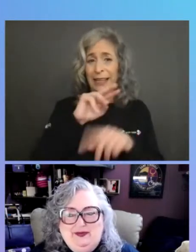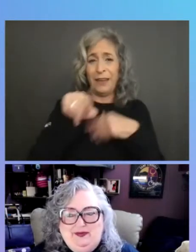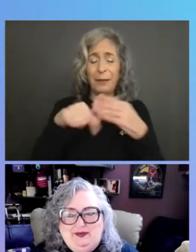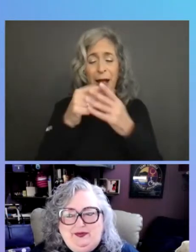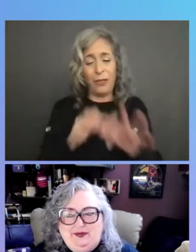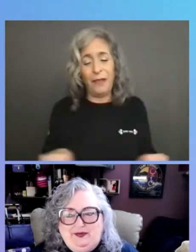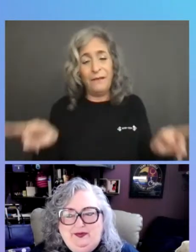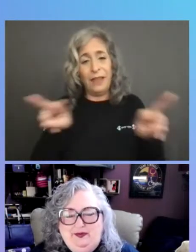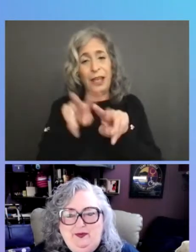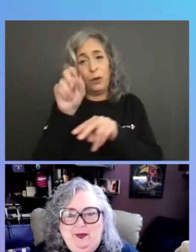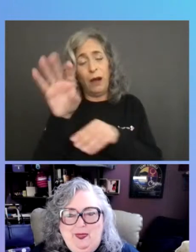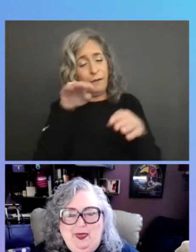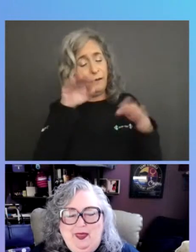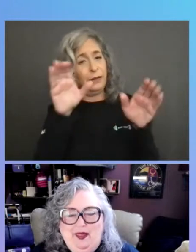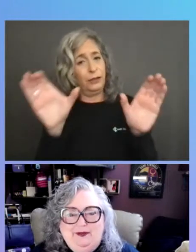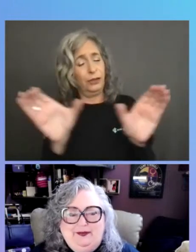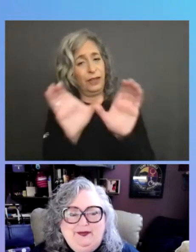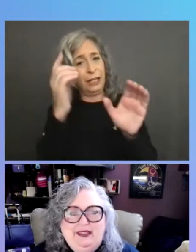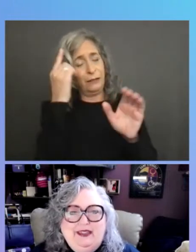value of accessibility certifications.